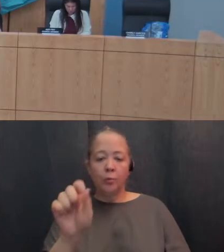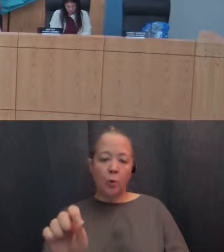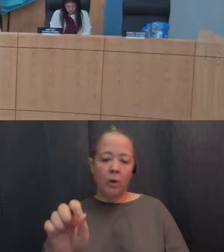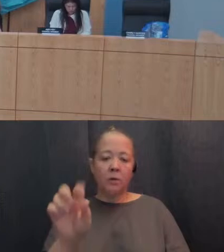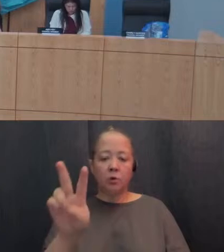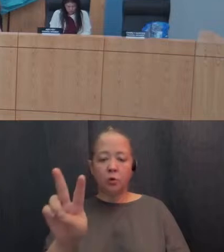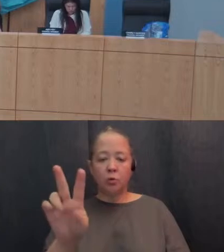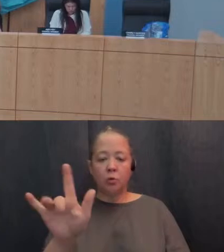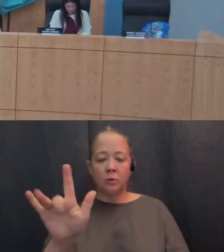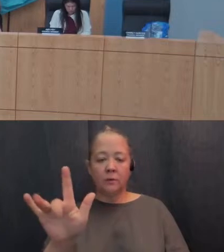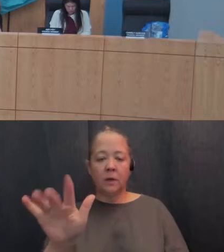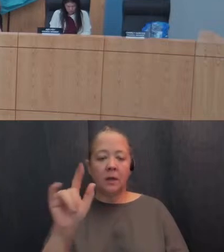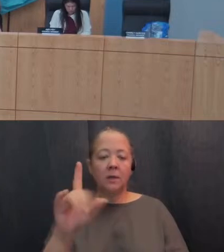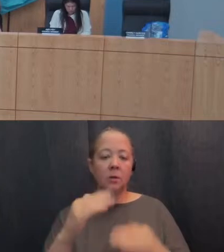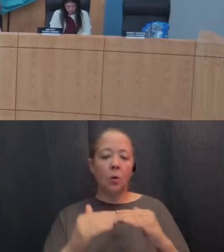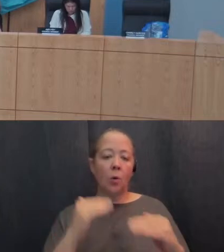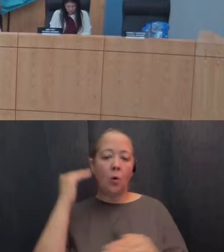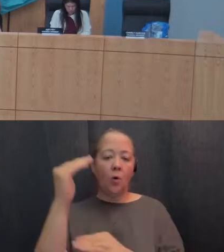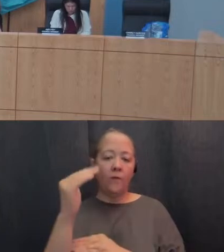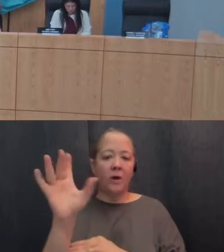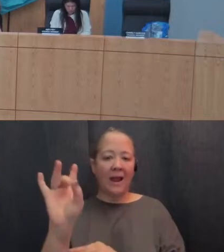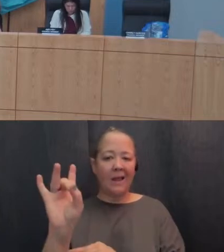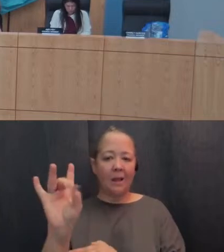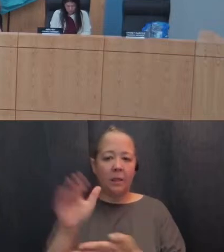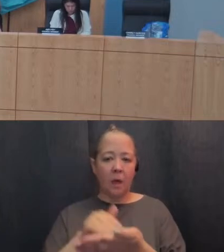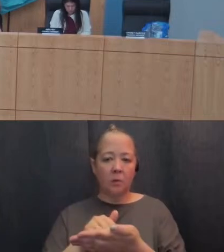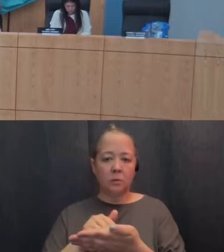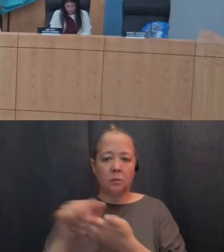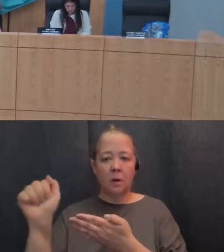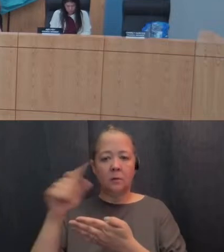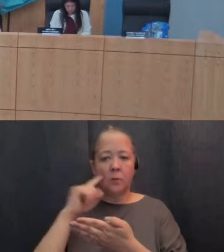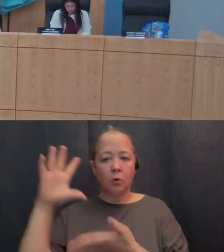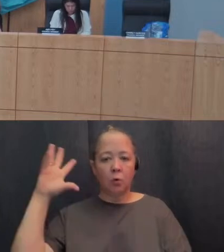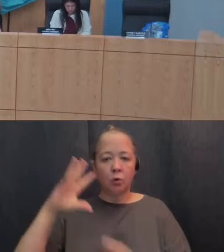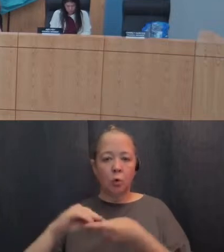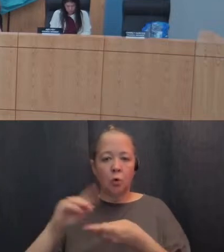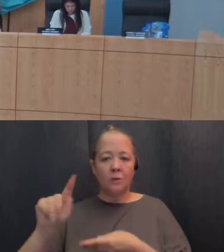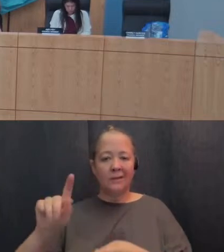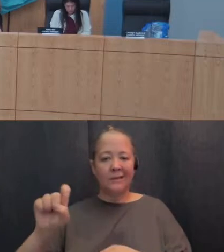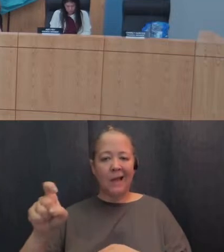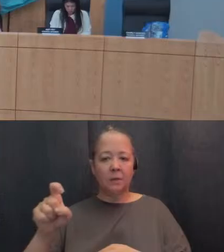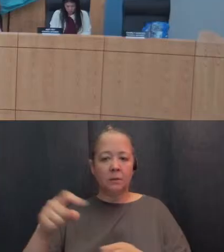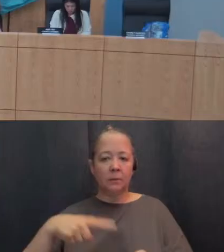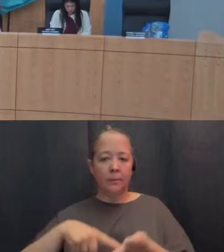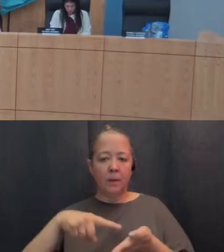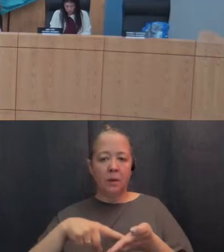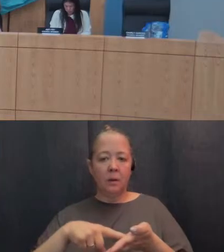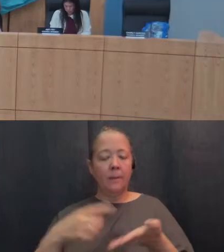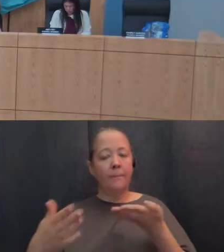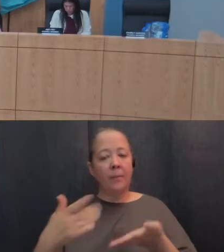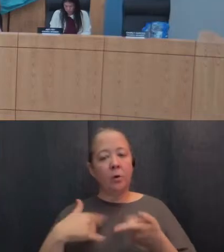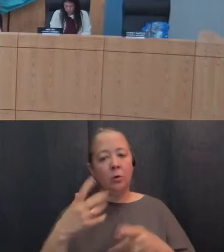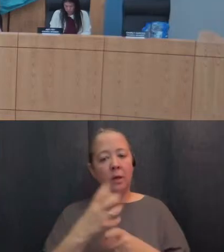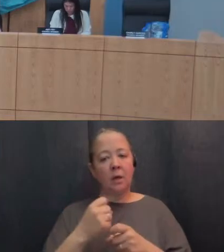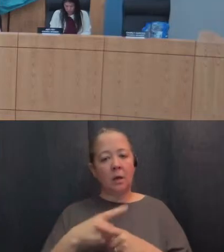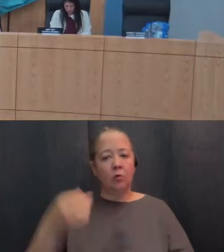2.25% is well over $8,000 for your total tax bill. Maybe you're getting a credit back from the county for longevity, maybe you're